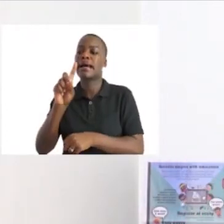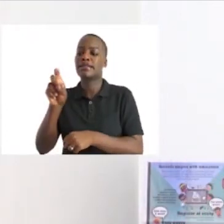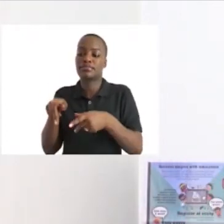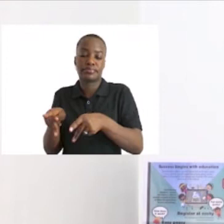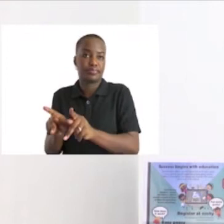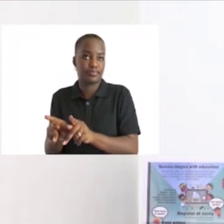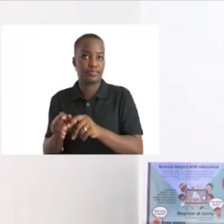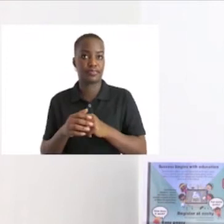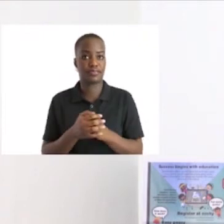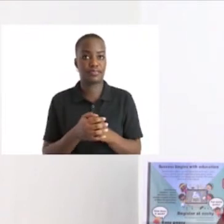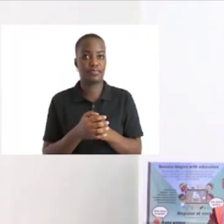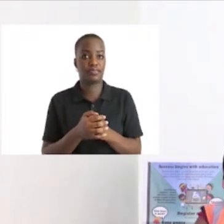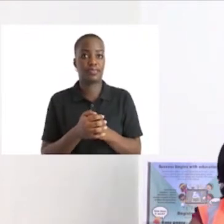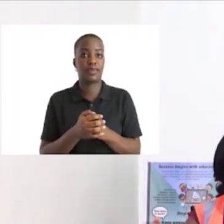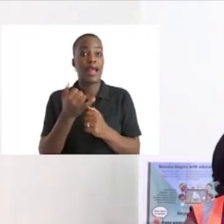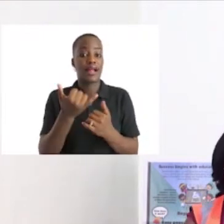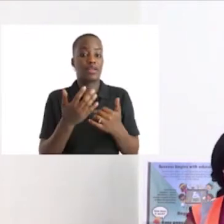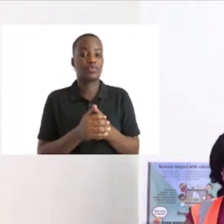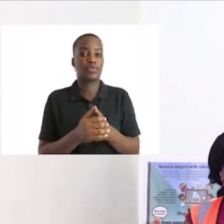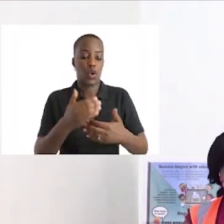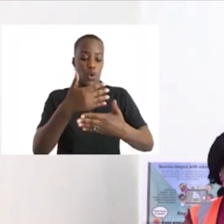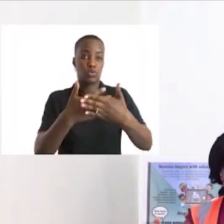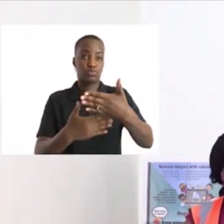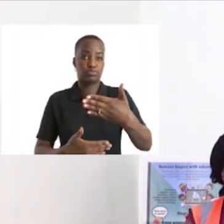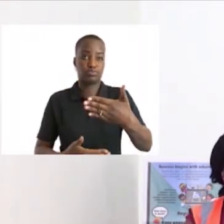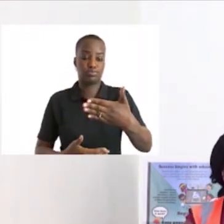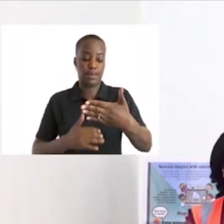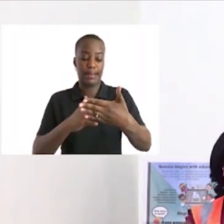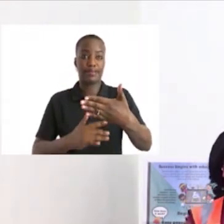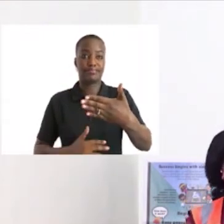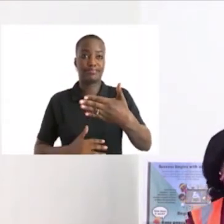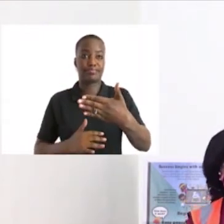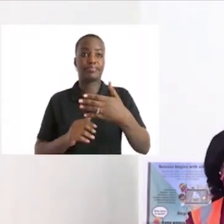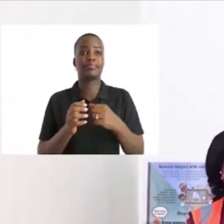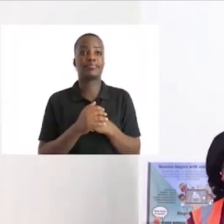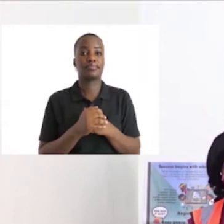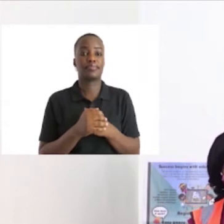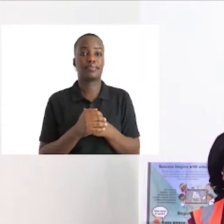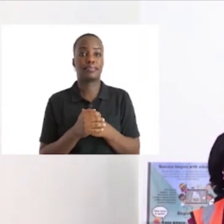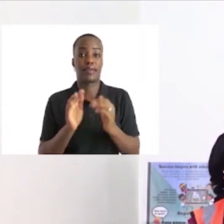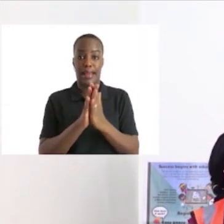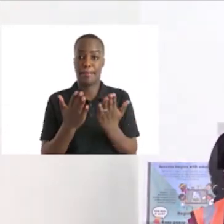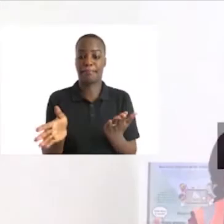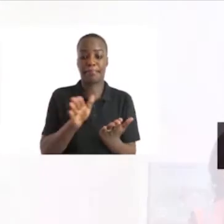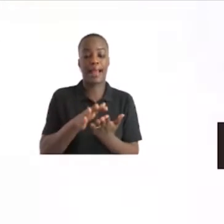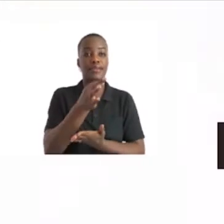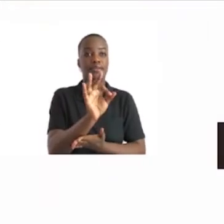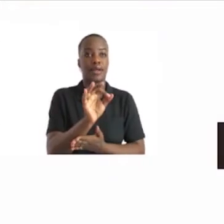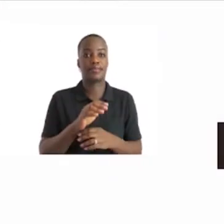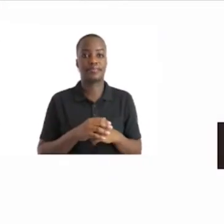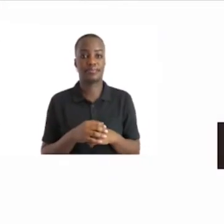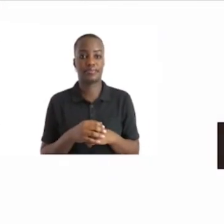permission. Let's take a look at the half of the exercise that is at the bottom on page 9.